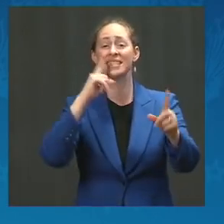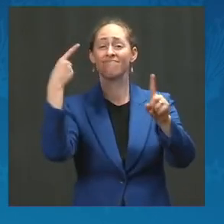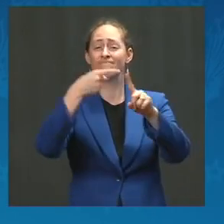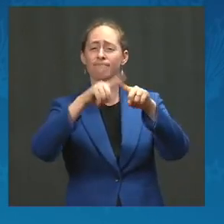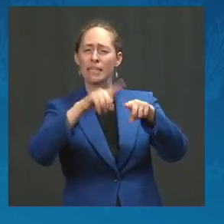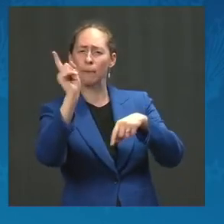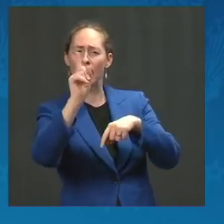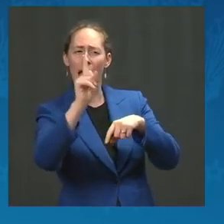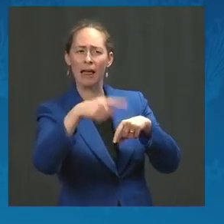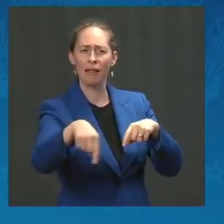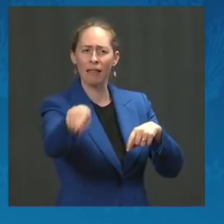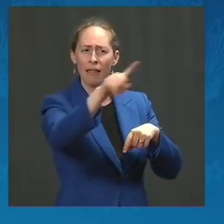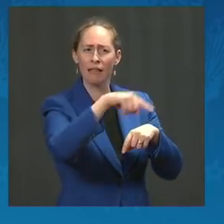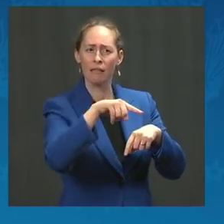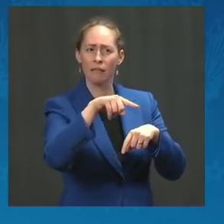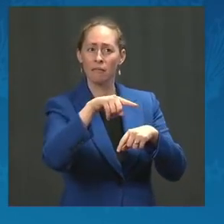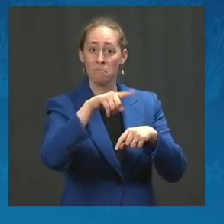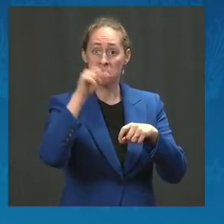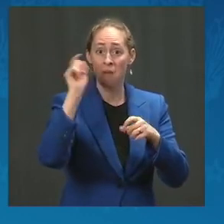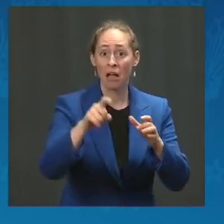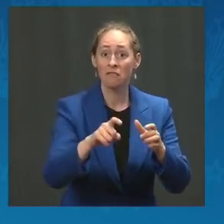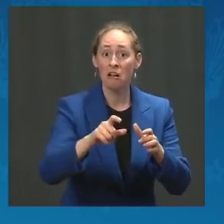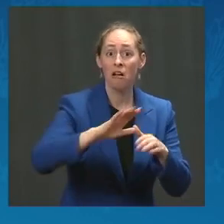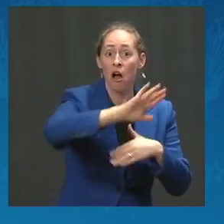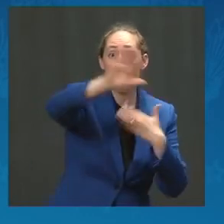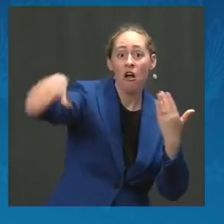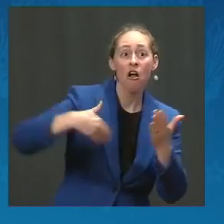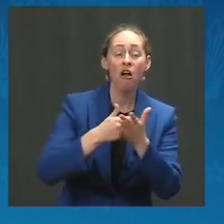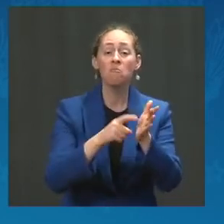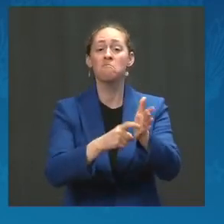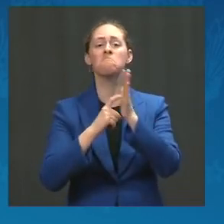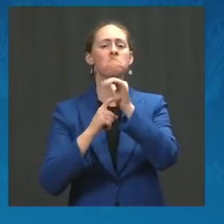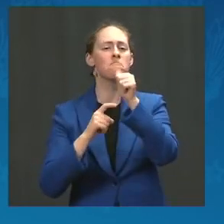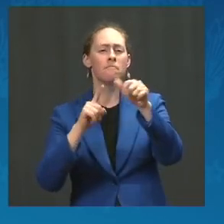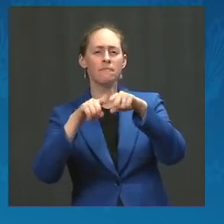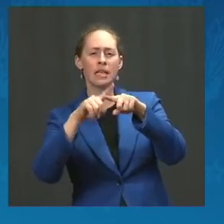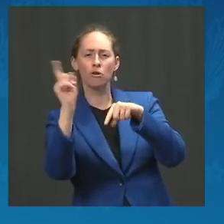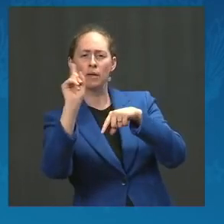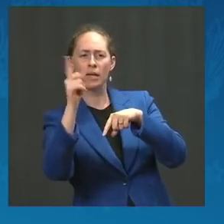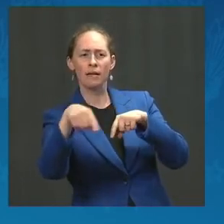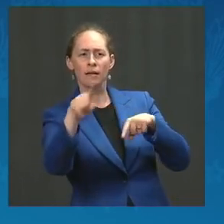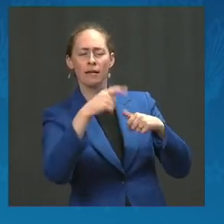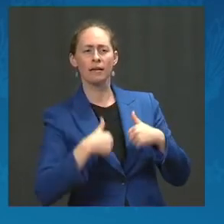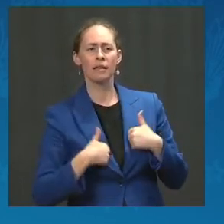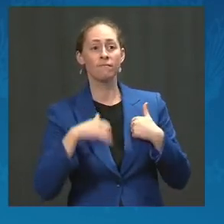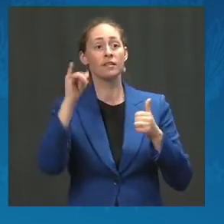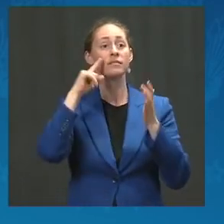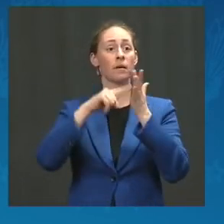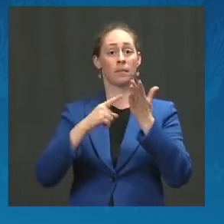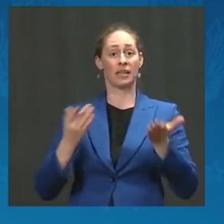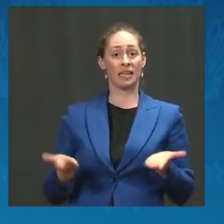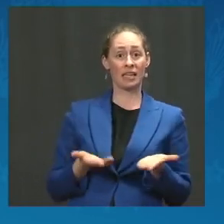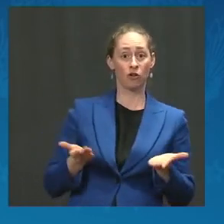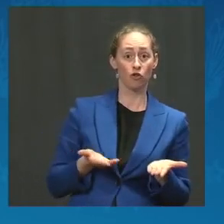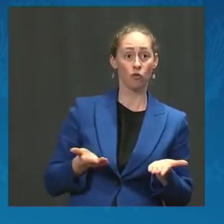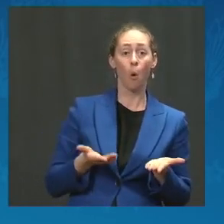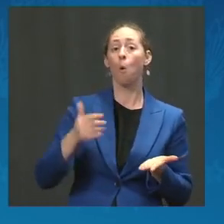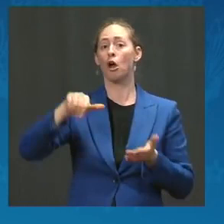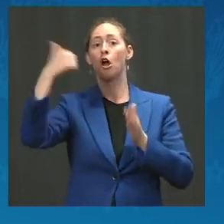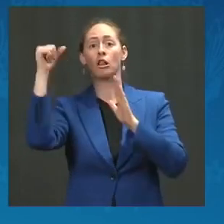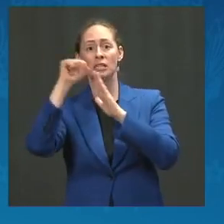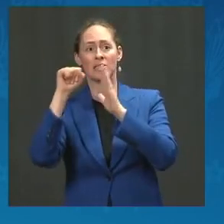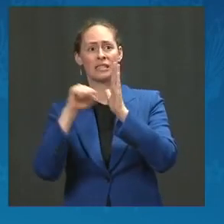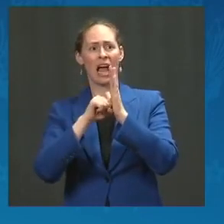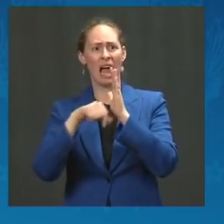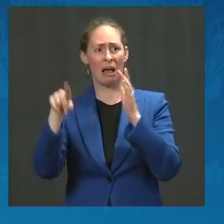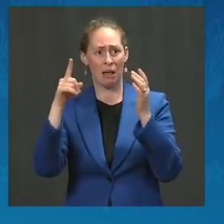places where people have gotten vaccinated, where we have a high vaccination rate, people do not have to wear masks at all. Like some of you